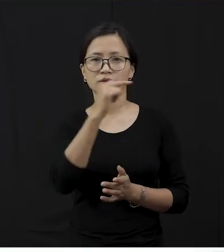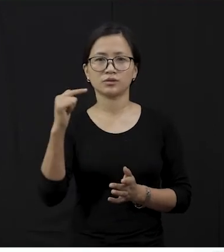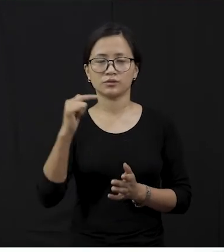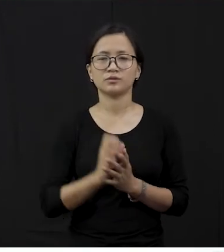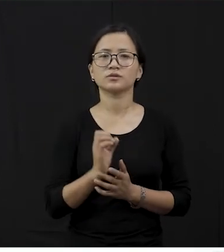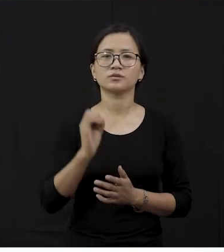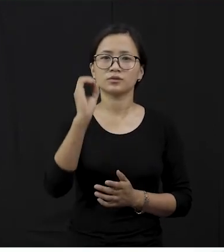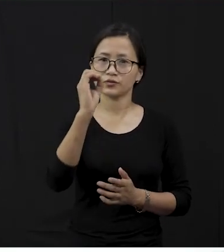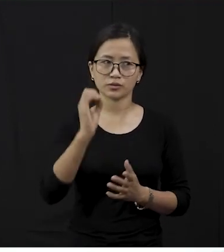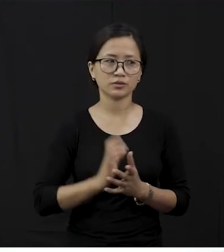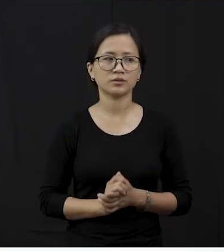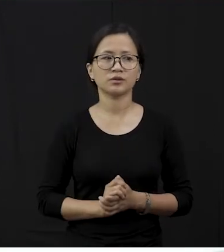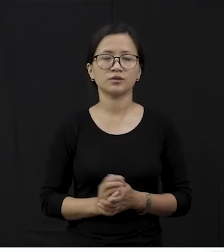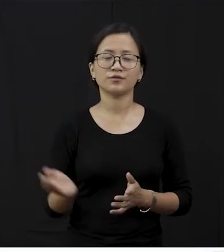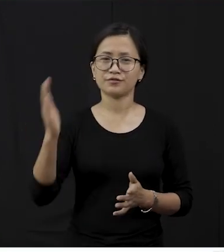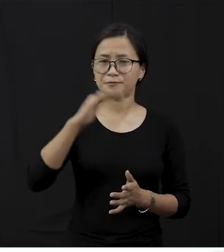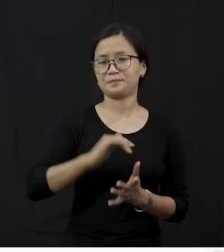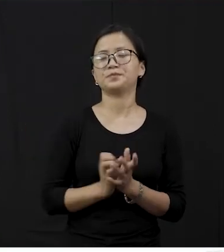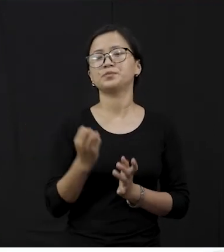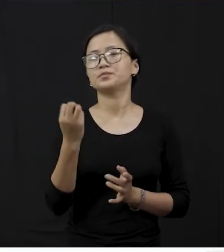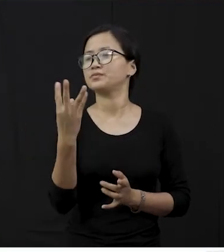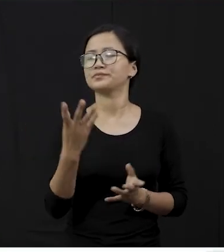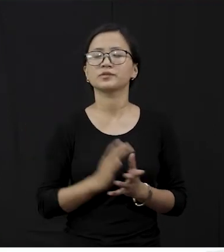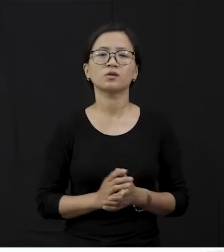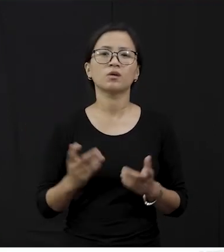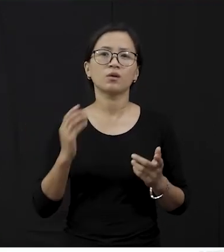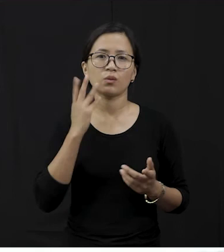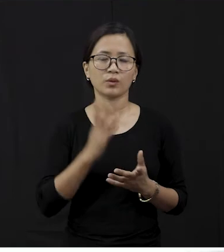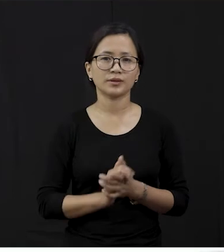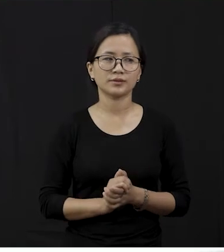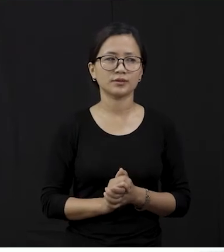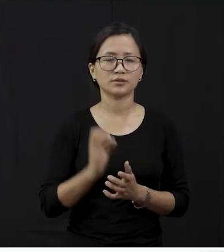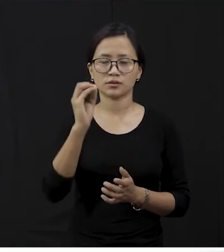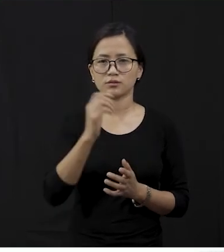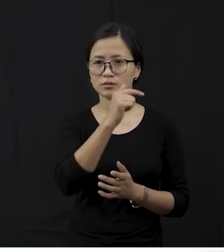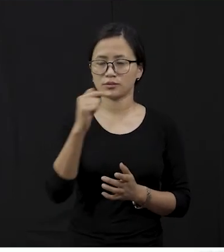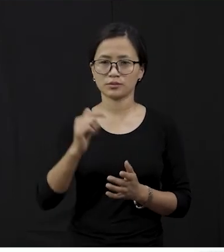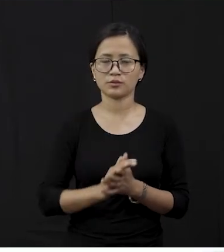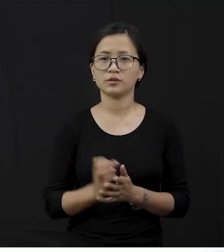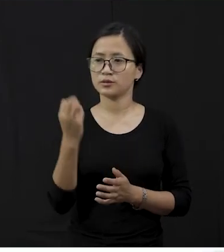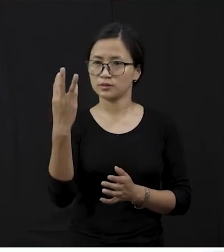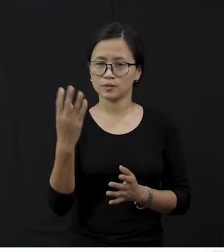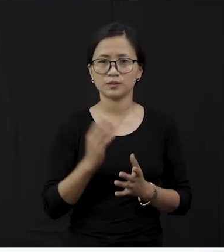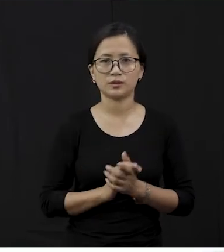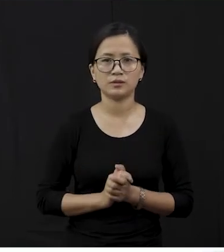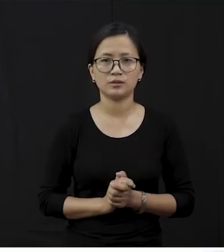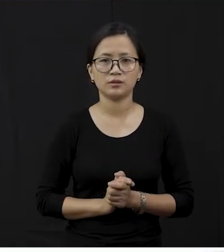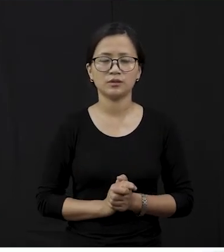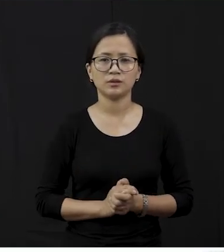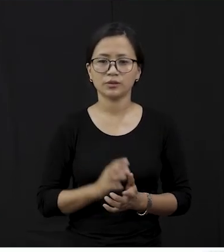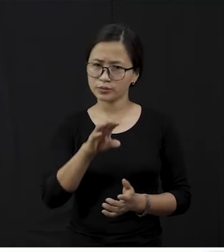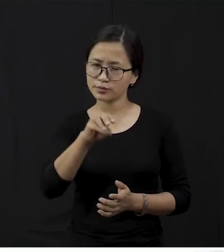subtraction of 0 from a number. When 0 is subtracted from a number,